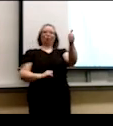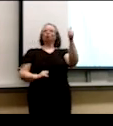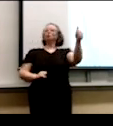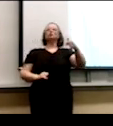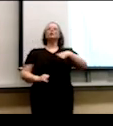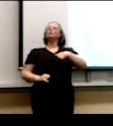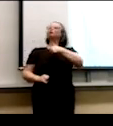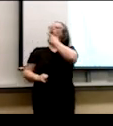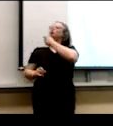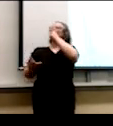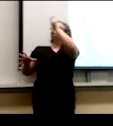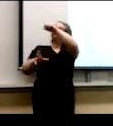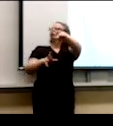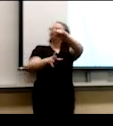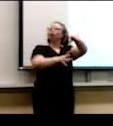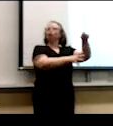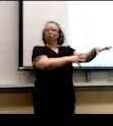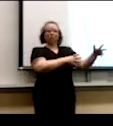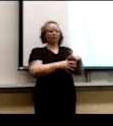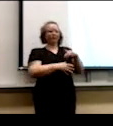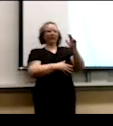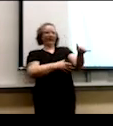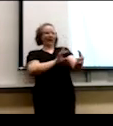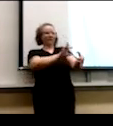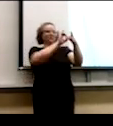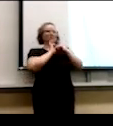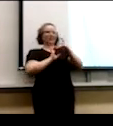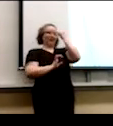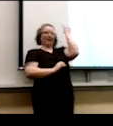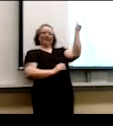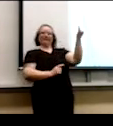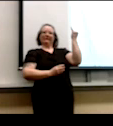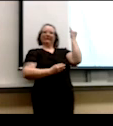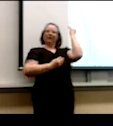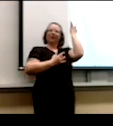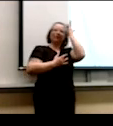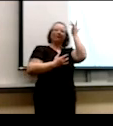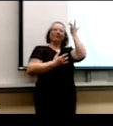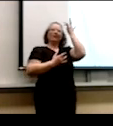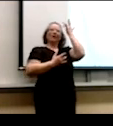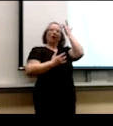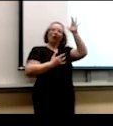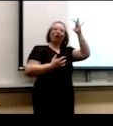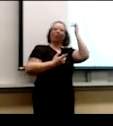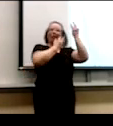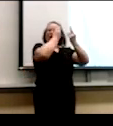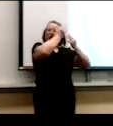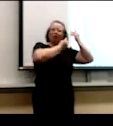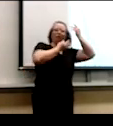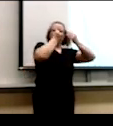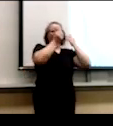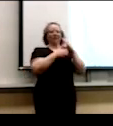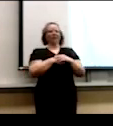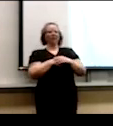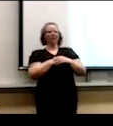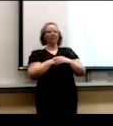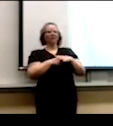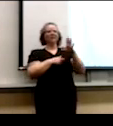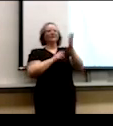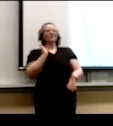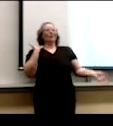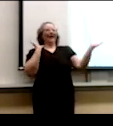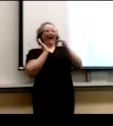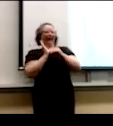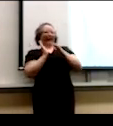So that's all cognitive things. How we participate in our IDLs is what's meaningful. Having an MMSE of 14, who really cares?